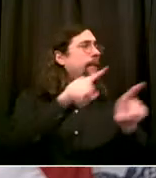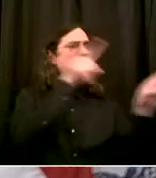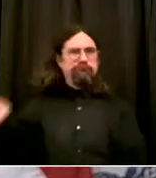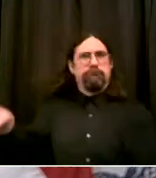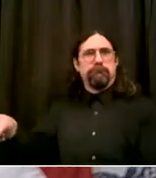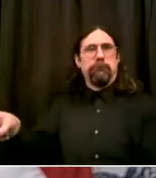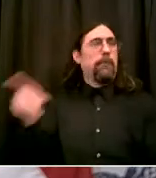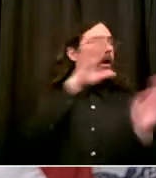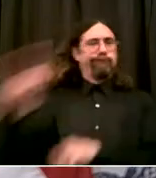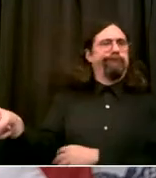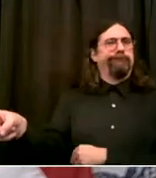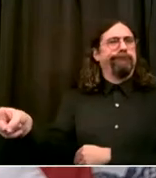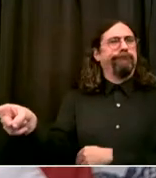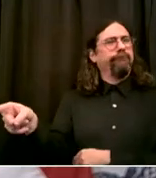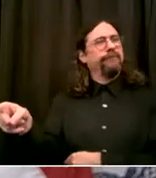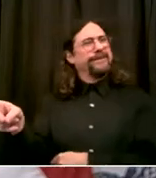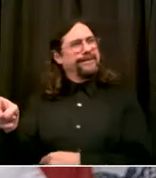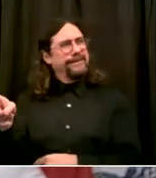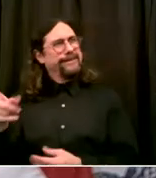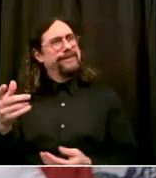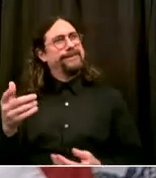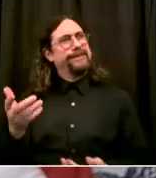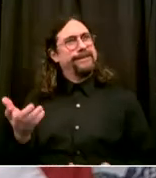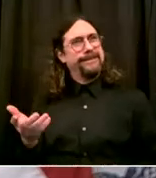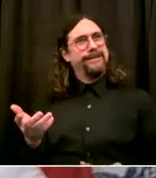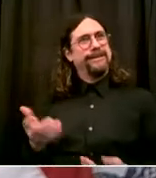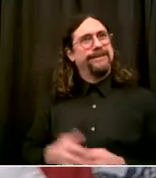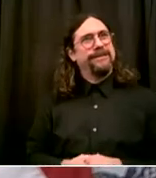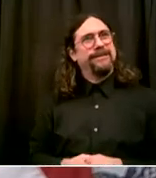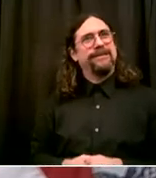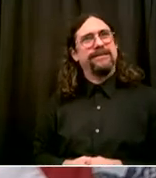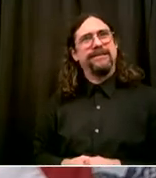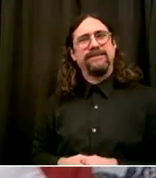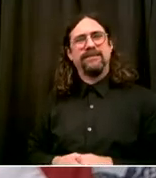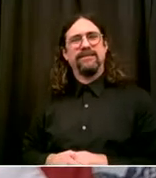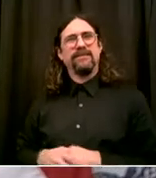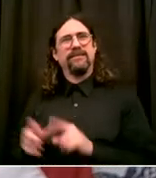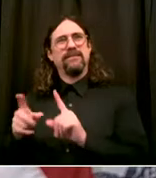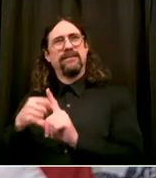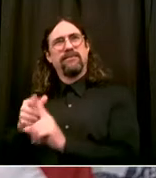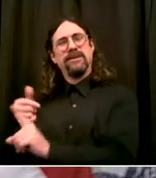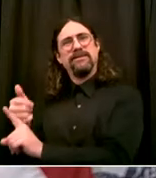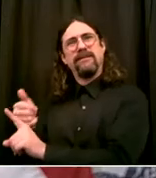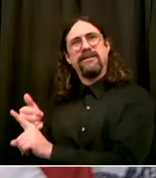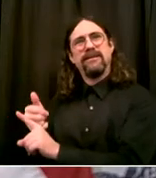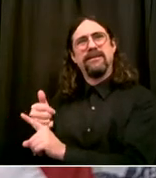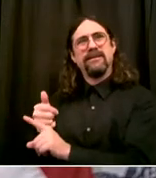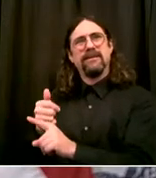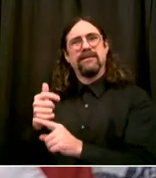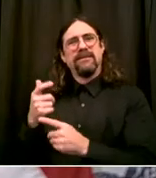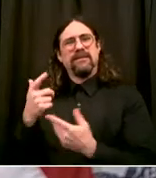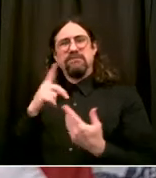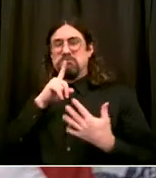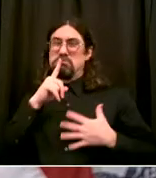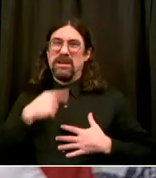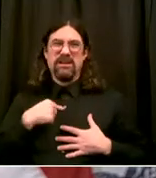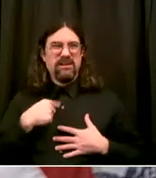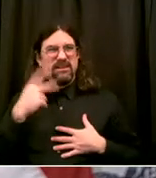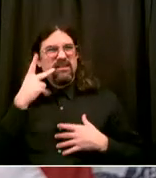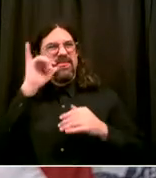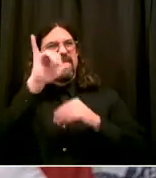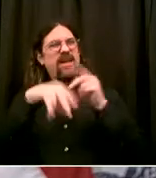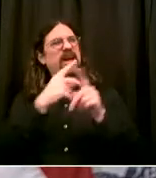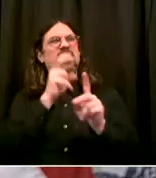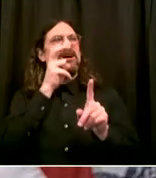young black man or any young man of color in America, and you're looked down on and treated like there's something wrong with you,